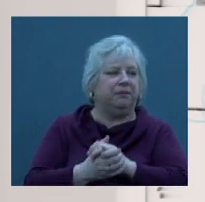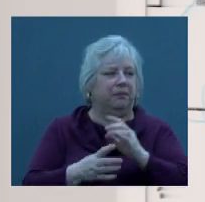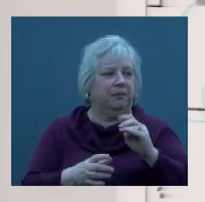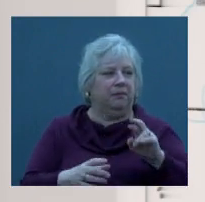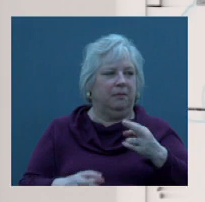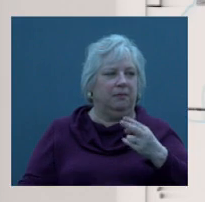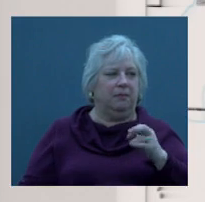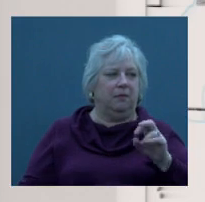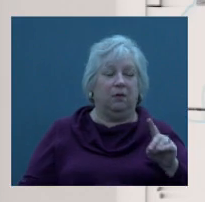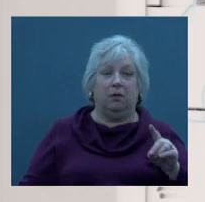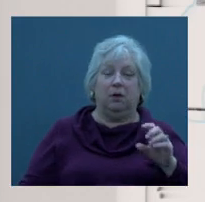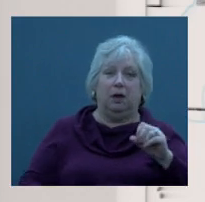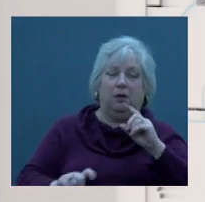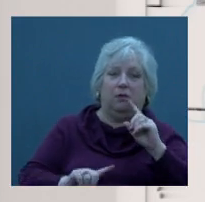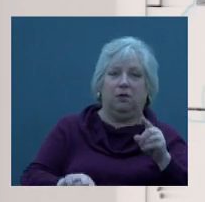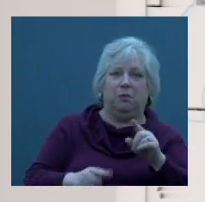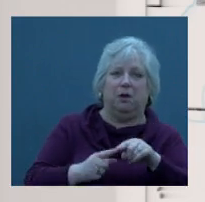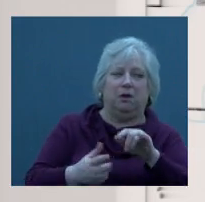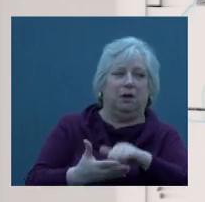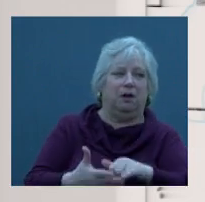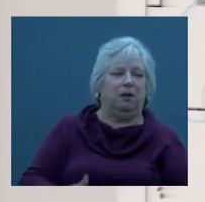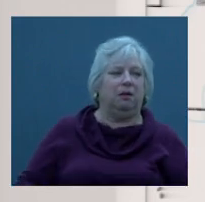Mr. Hood, could you address that?